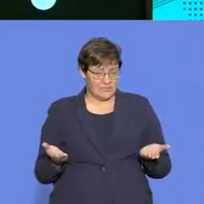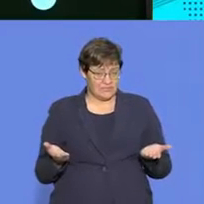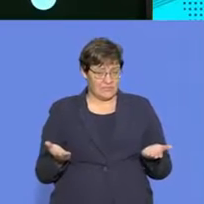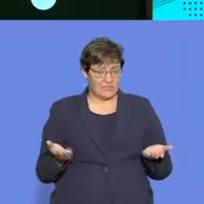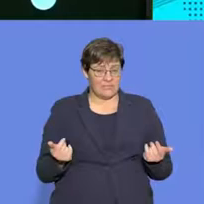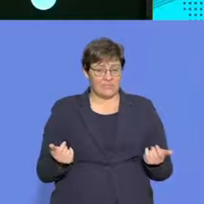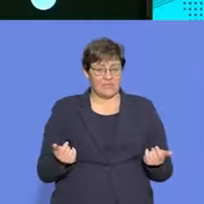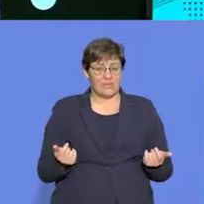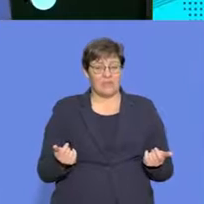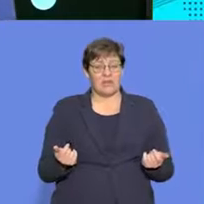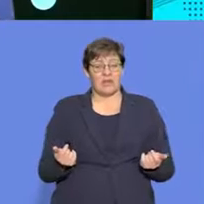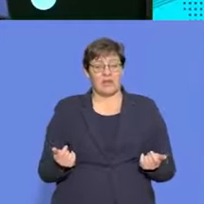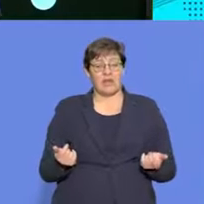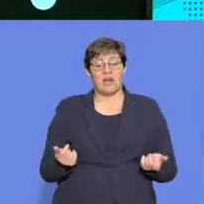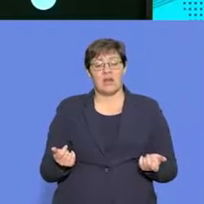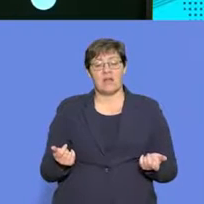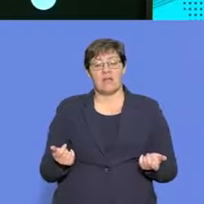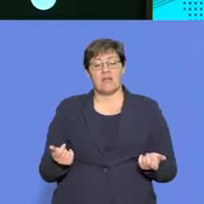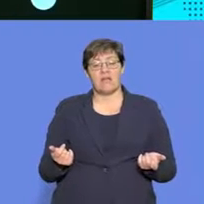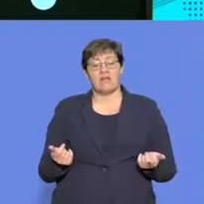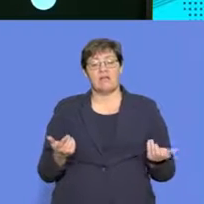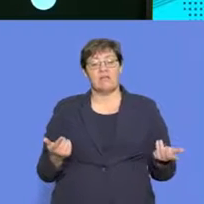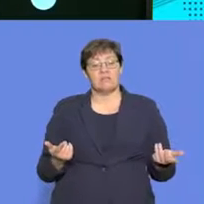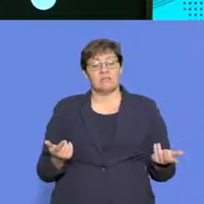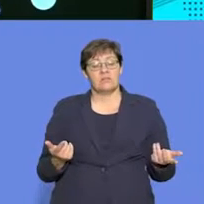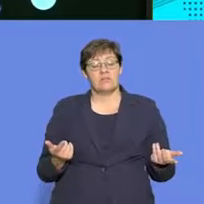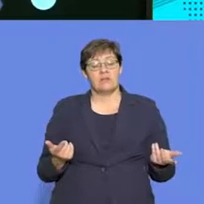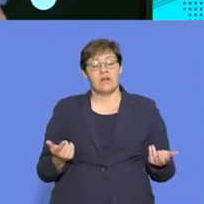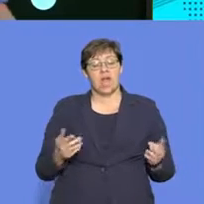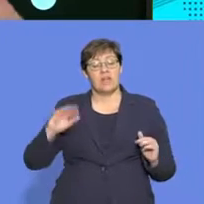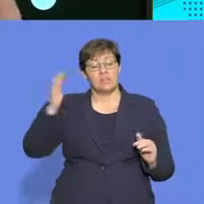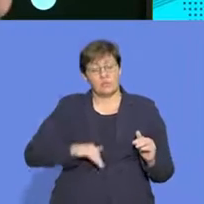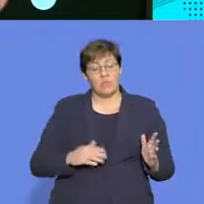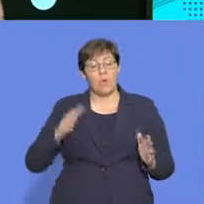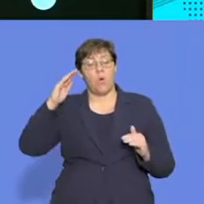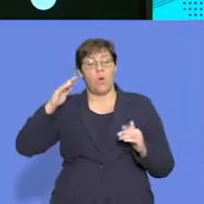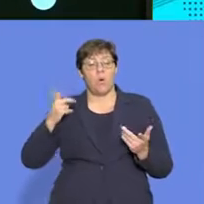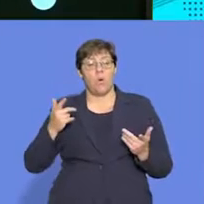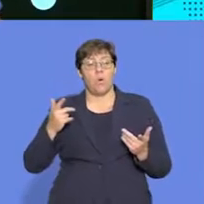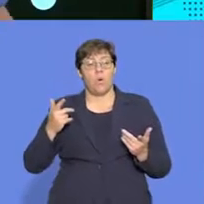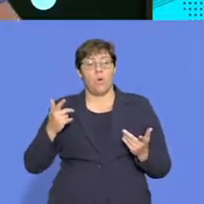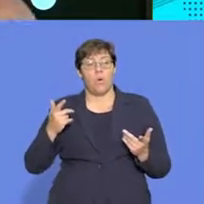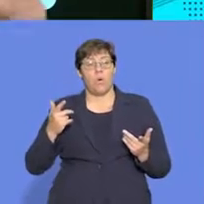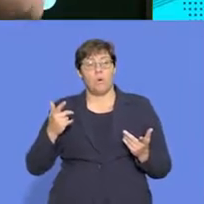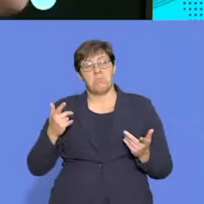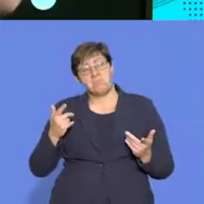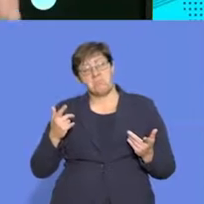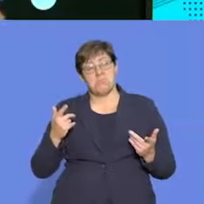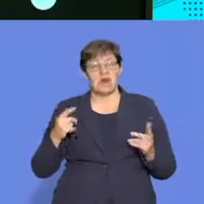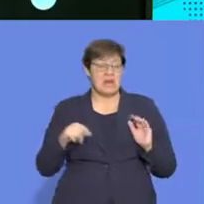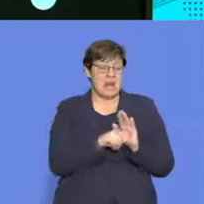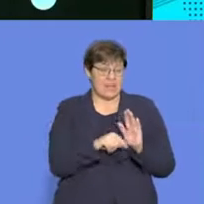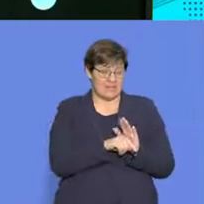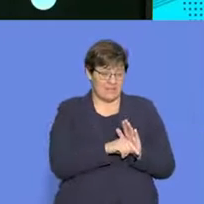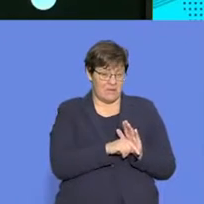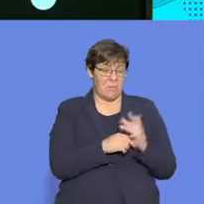that? Well, you should remember that the reducing agent is going to be closer to zero, or the more negative